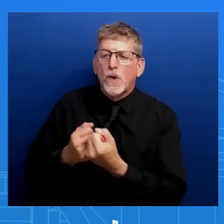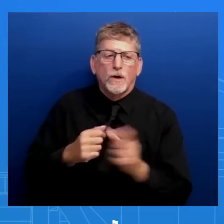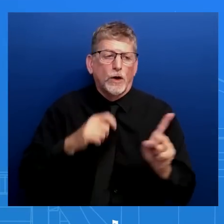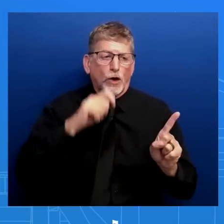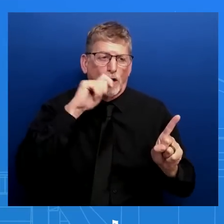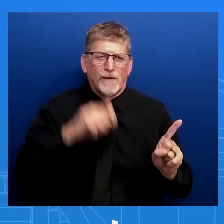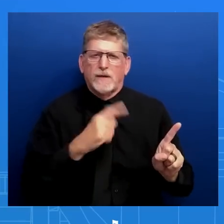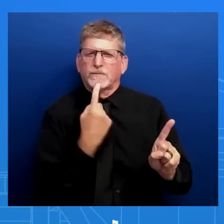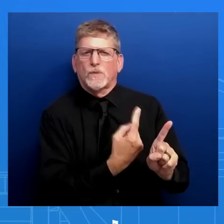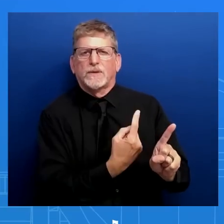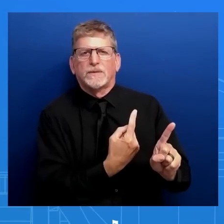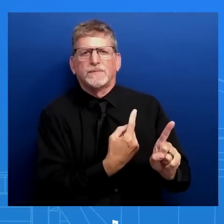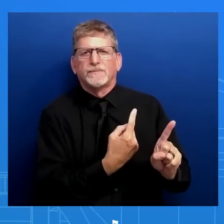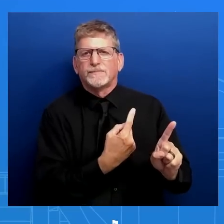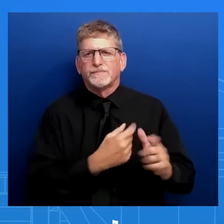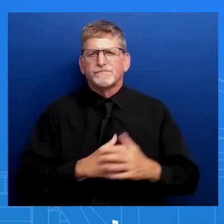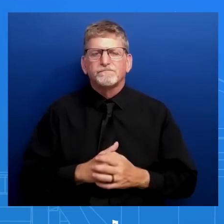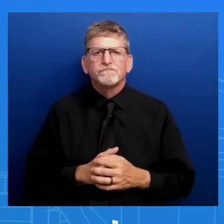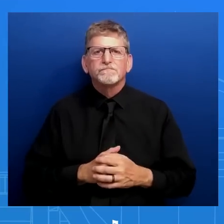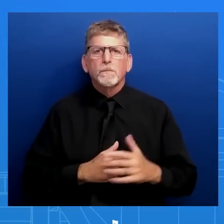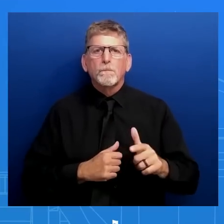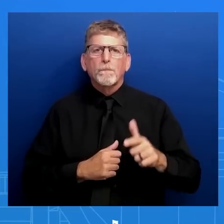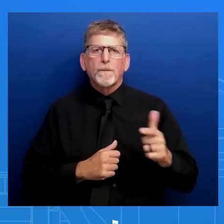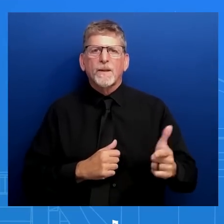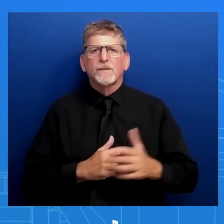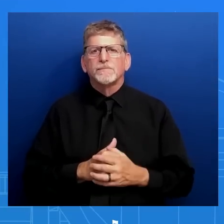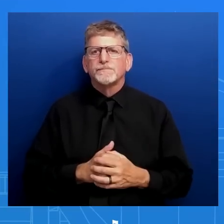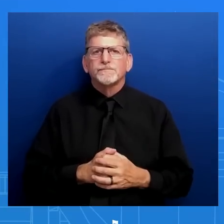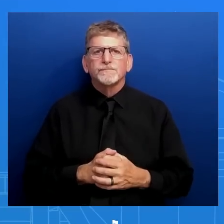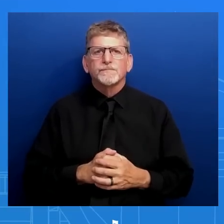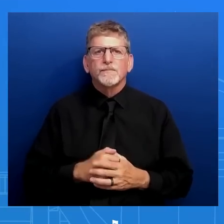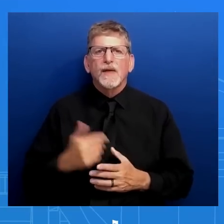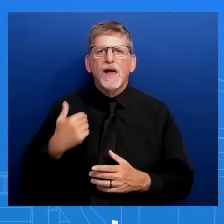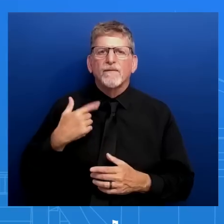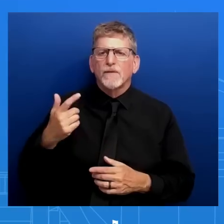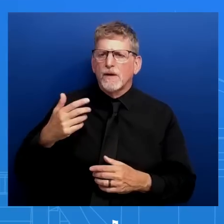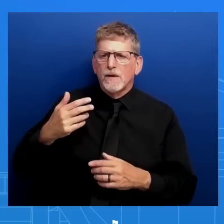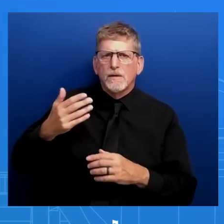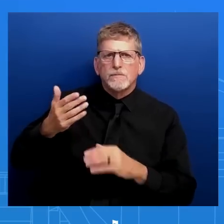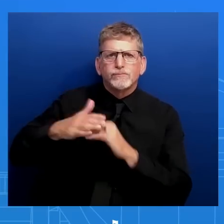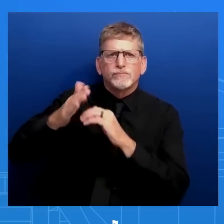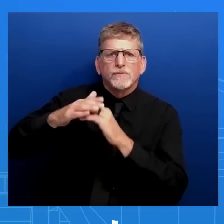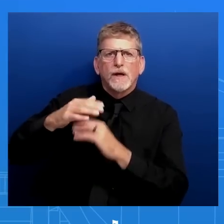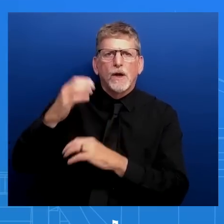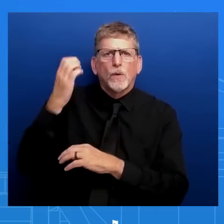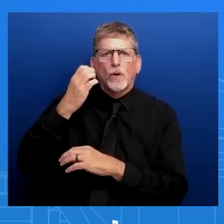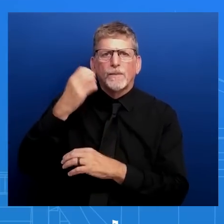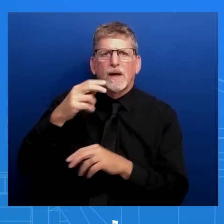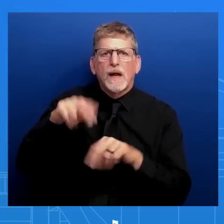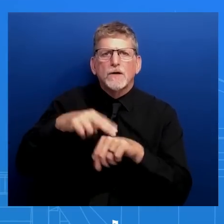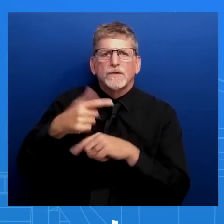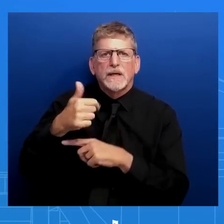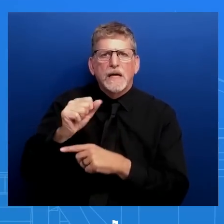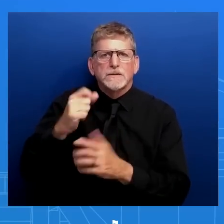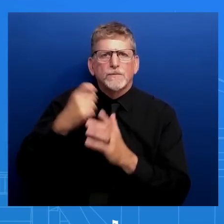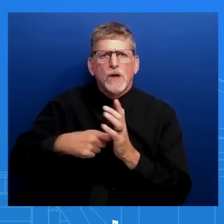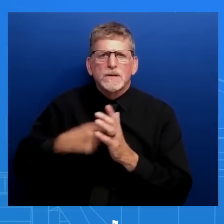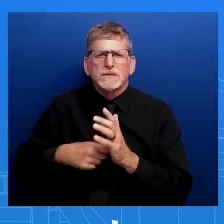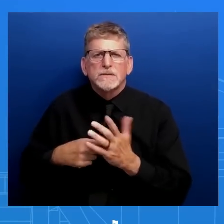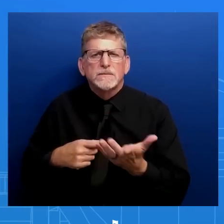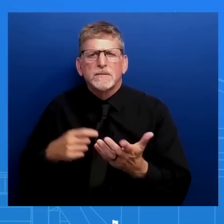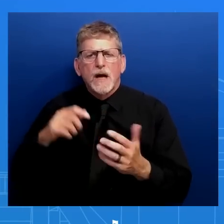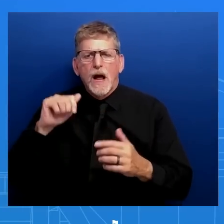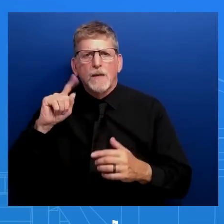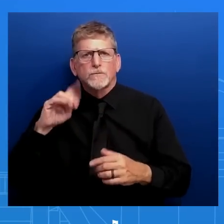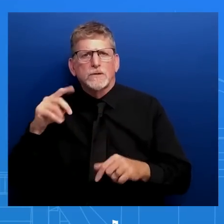was higher European natural gas prices. How closely is the administration monitoring potential energy price shocks as a